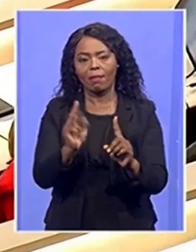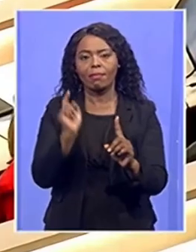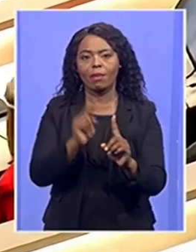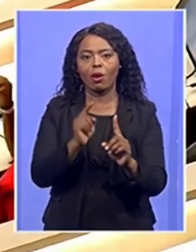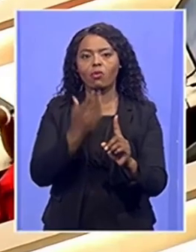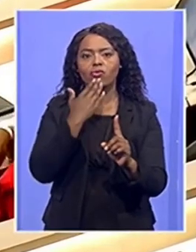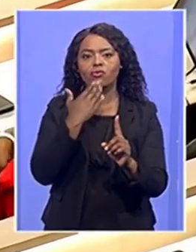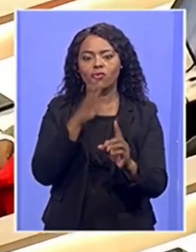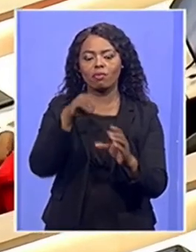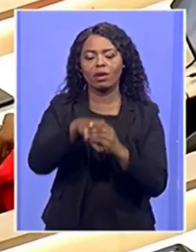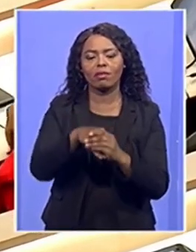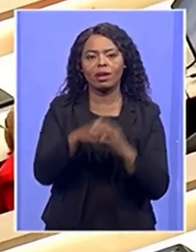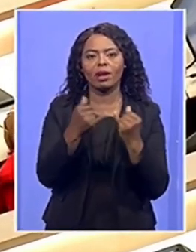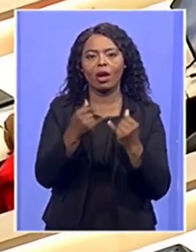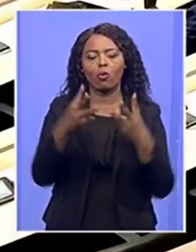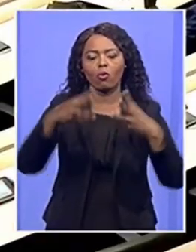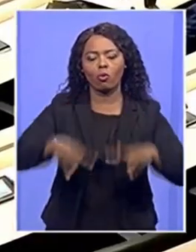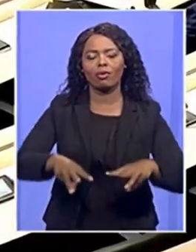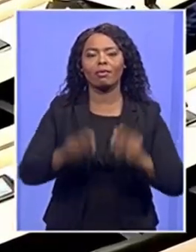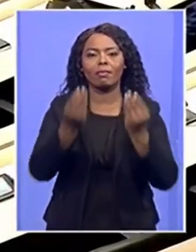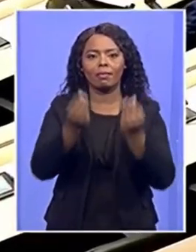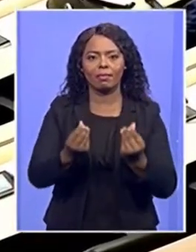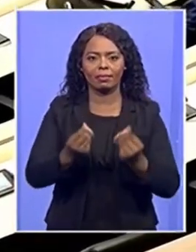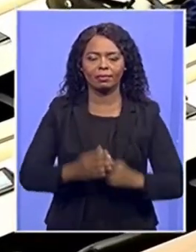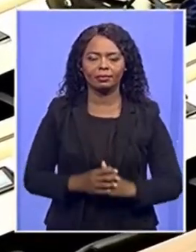Twani. you. The Thank